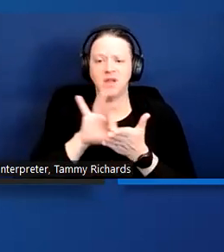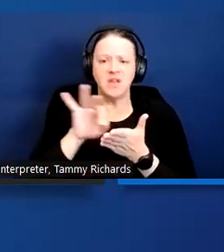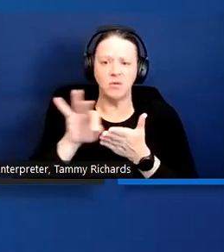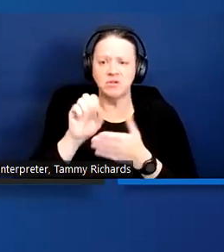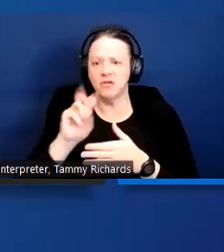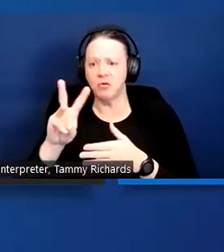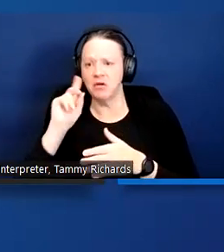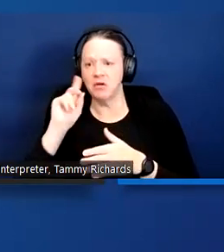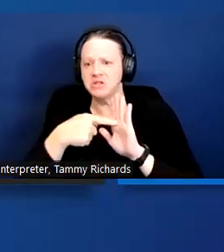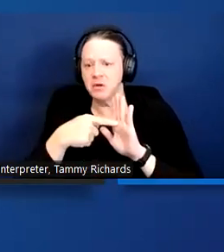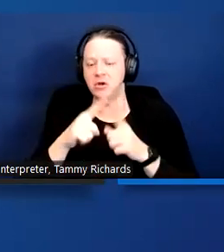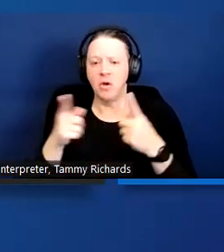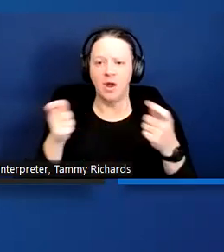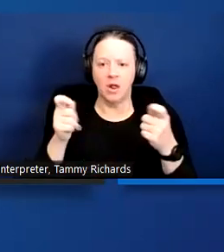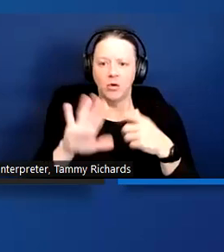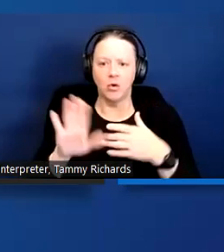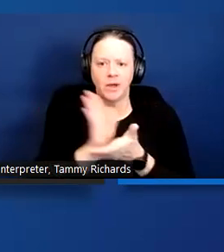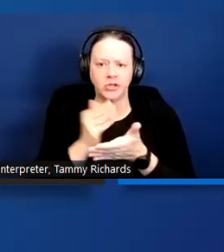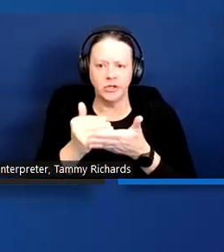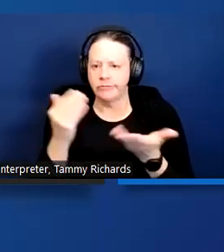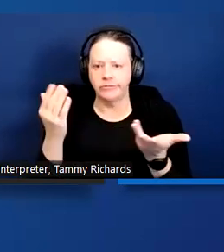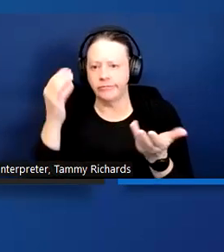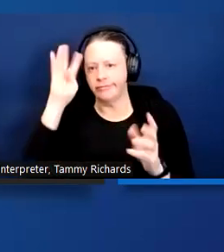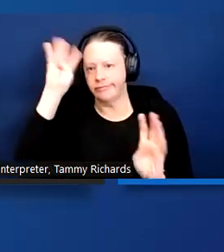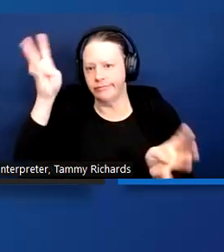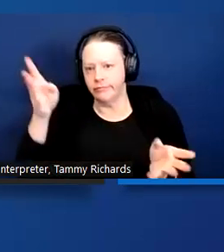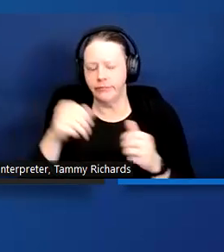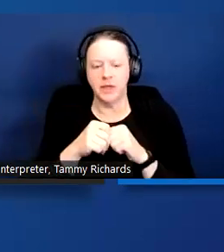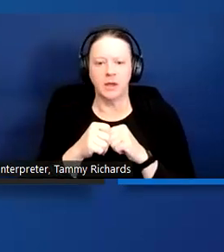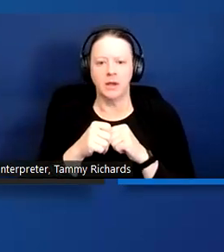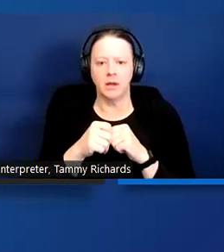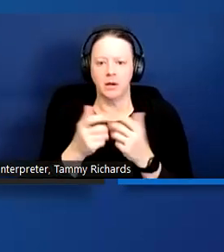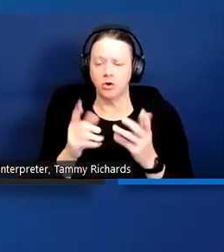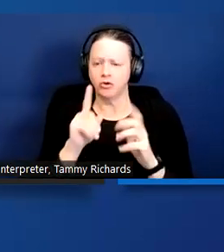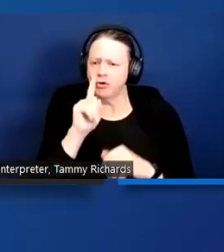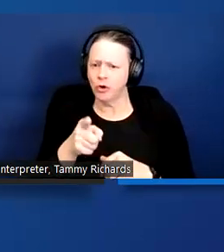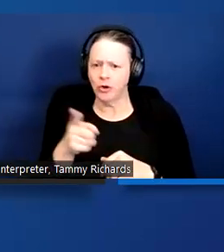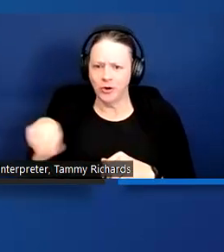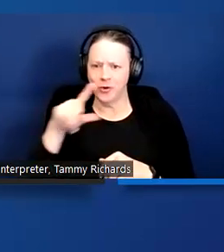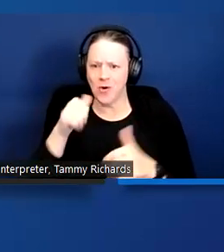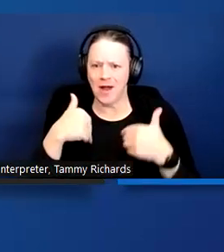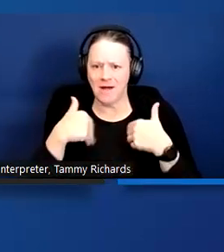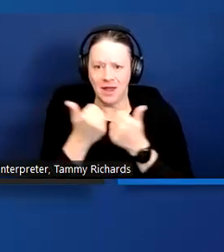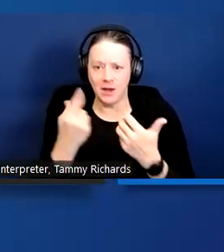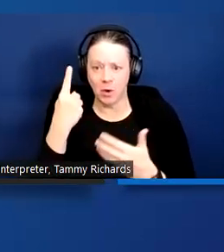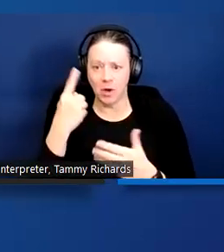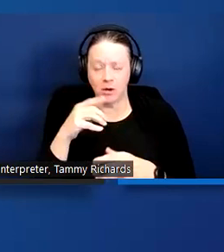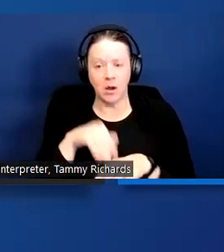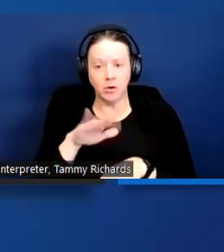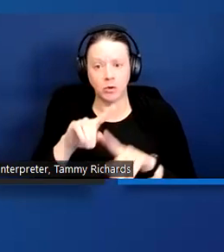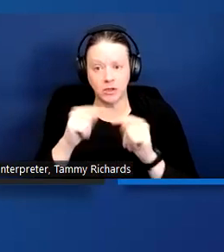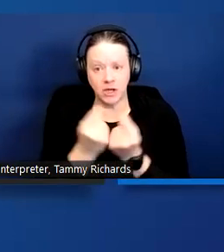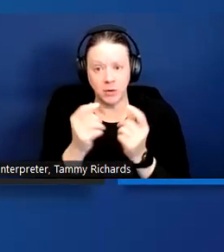software to handle your budget. Well, that's not sure. You don't have anyone on your team with a